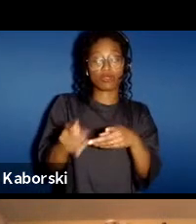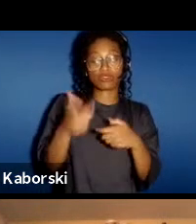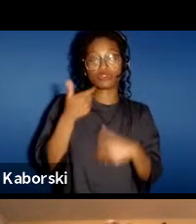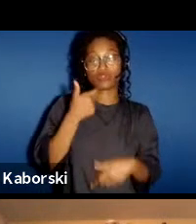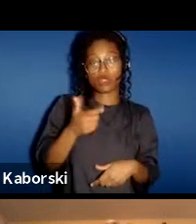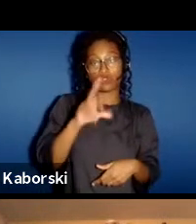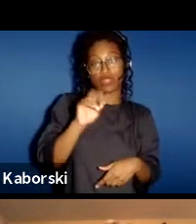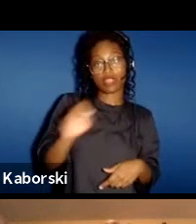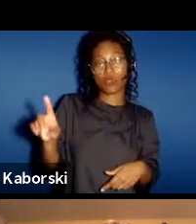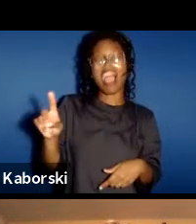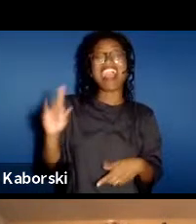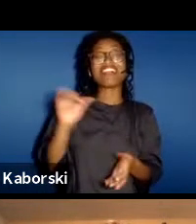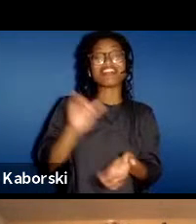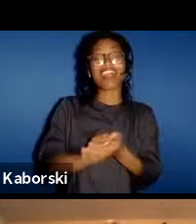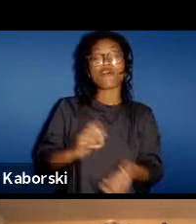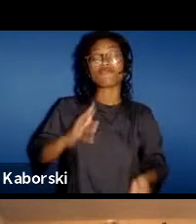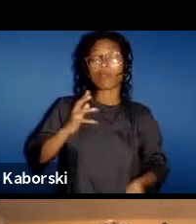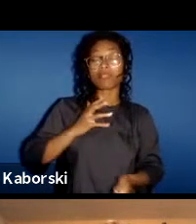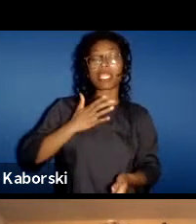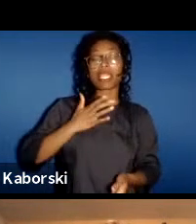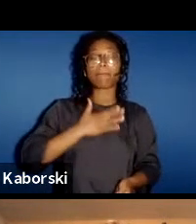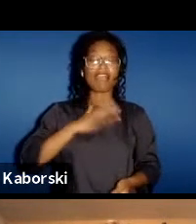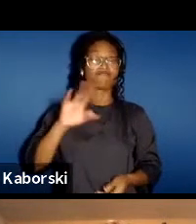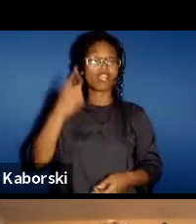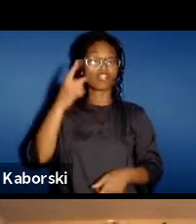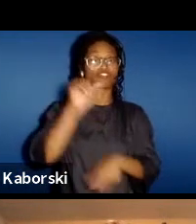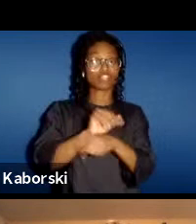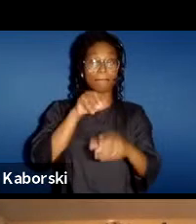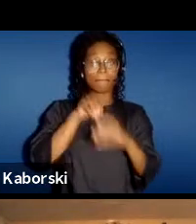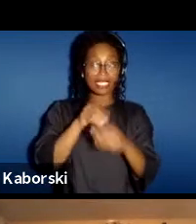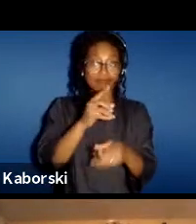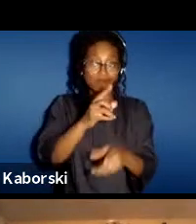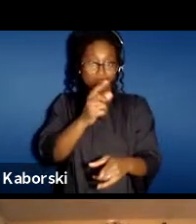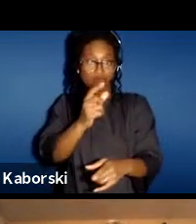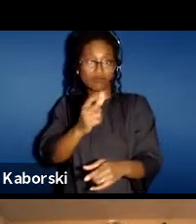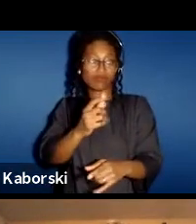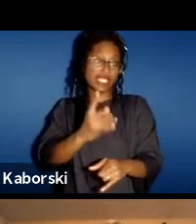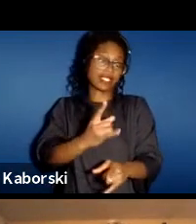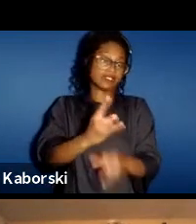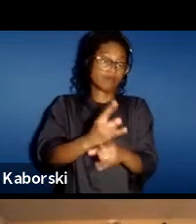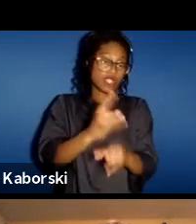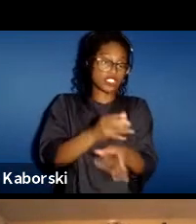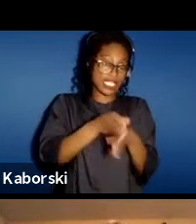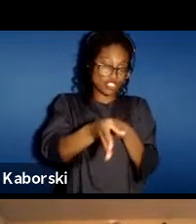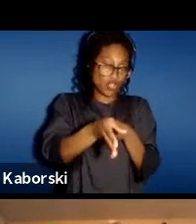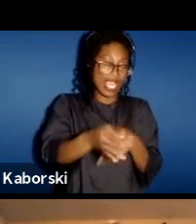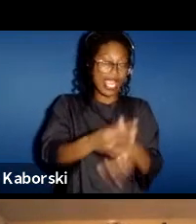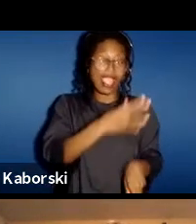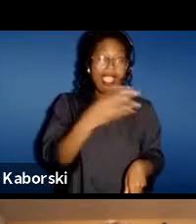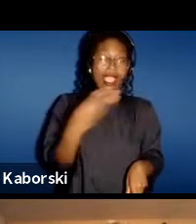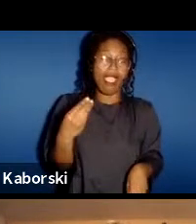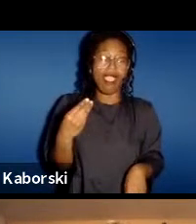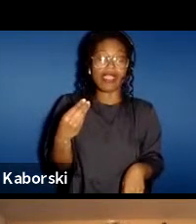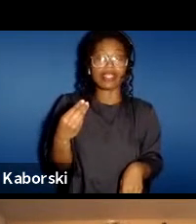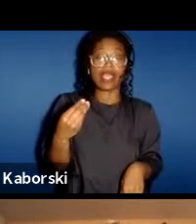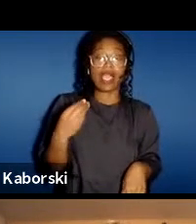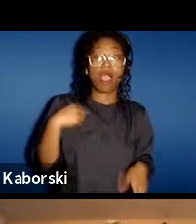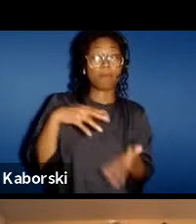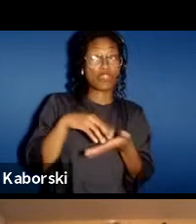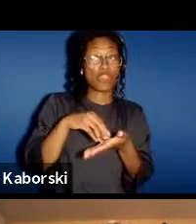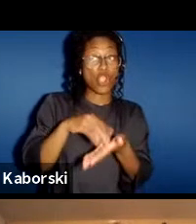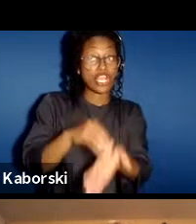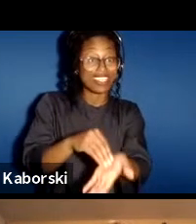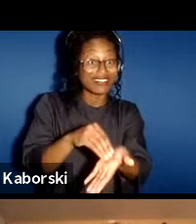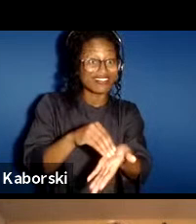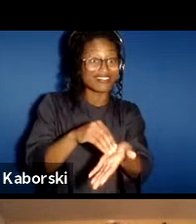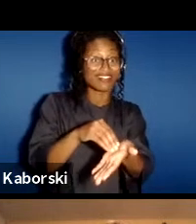was formally my first job in spirits. I've been learning about it since